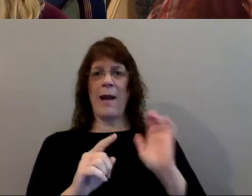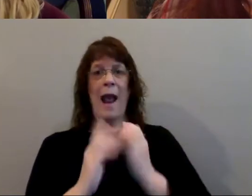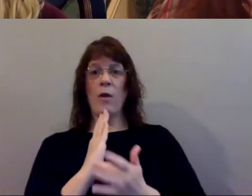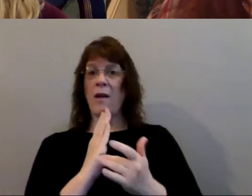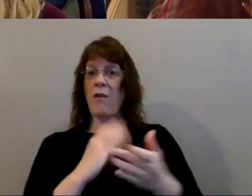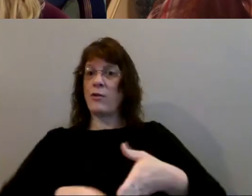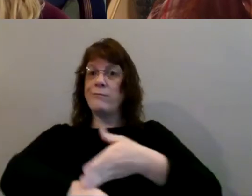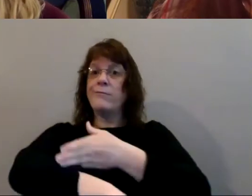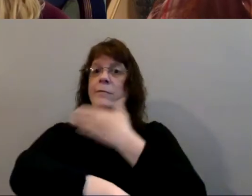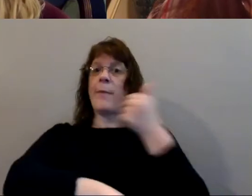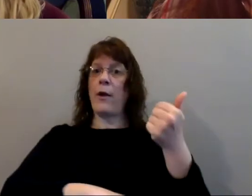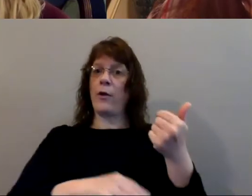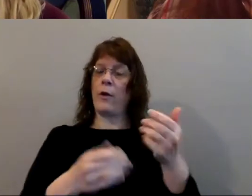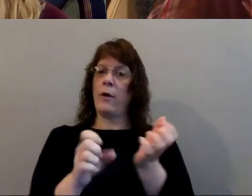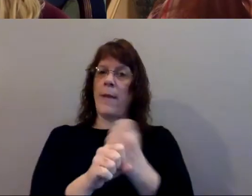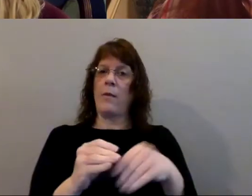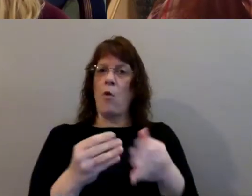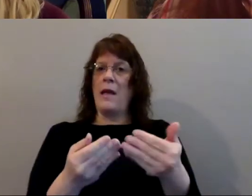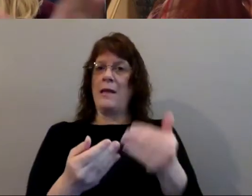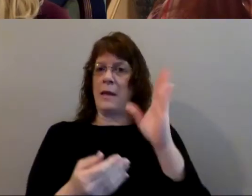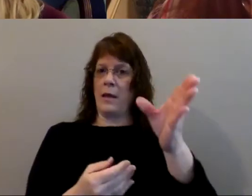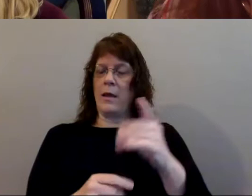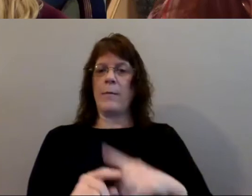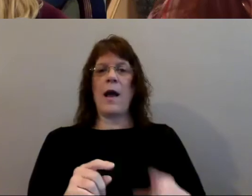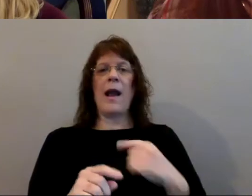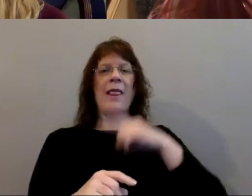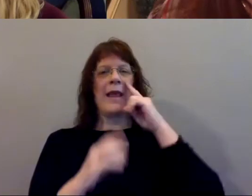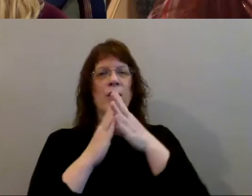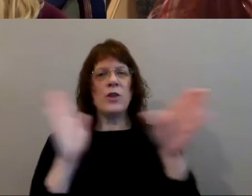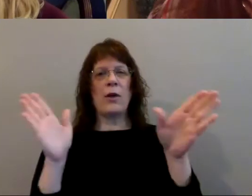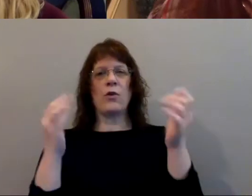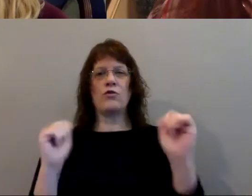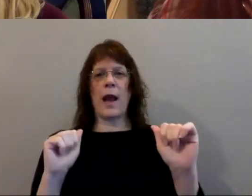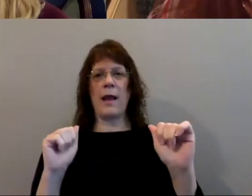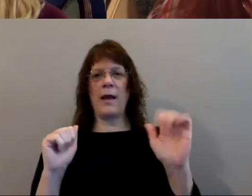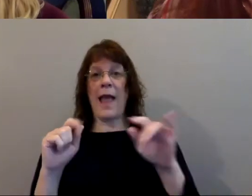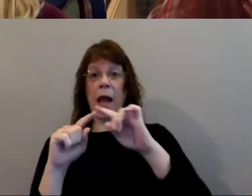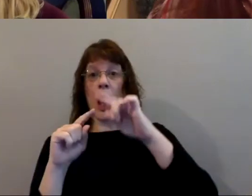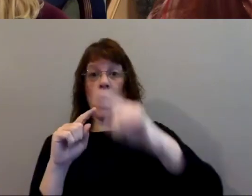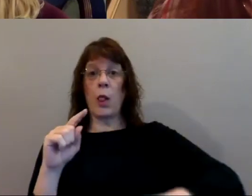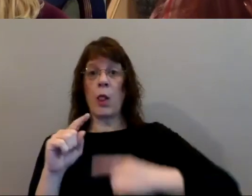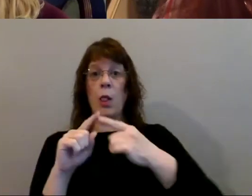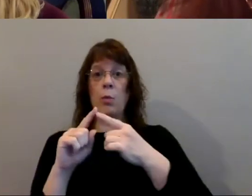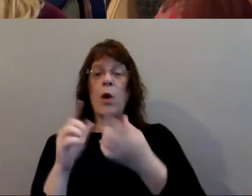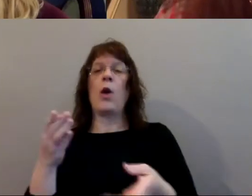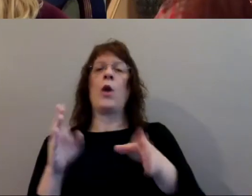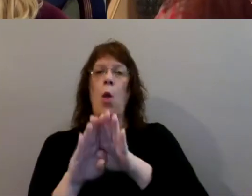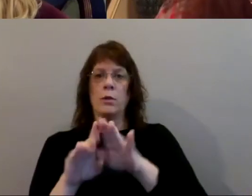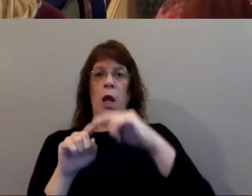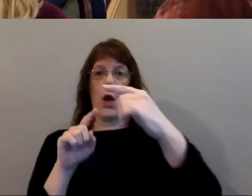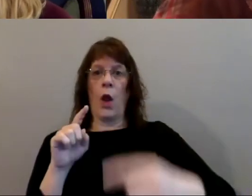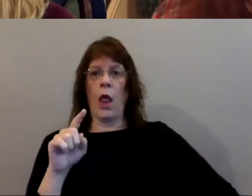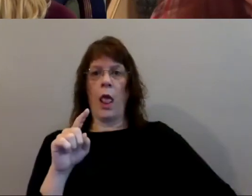better. So I think in general, just trying to close this loop is something that policy should really be striving